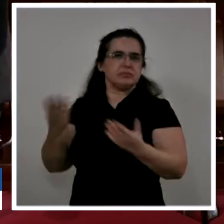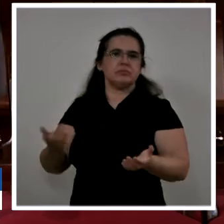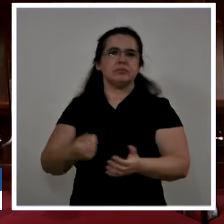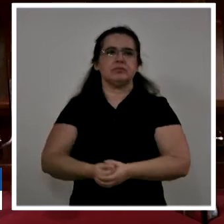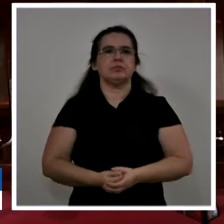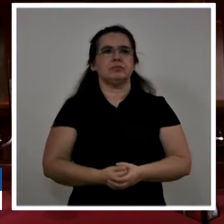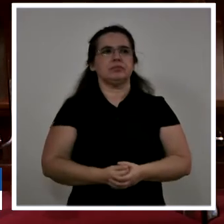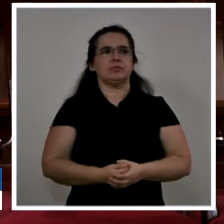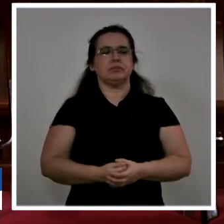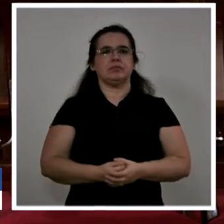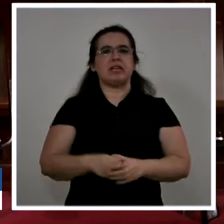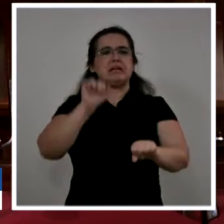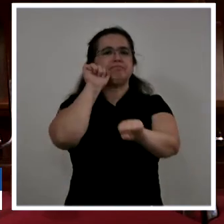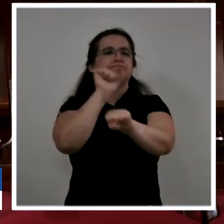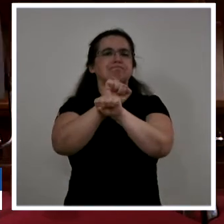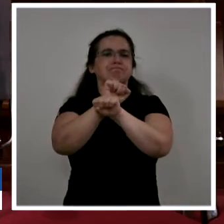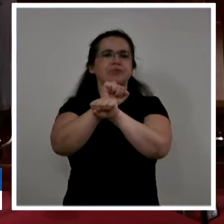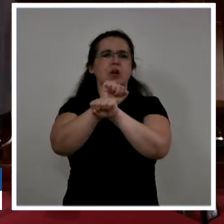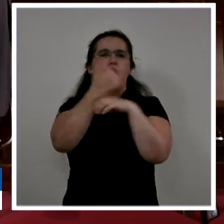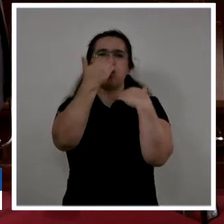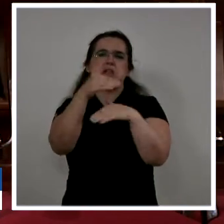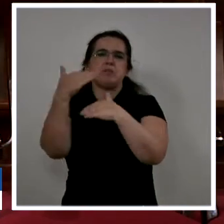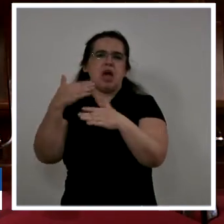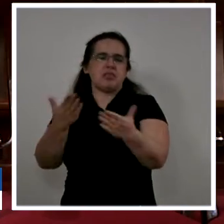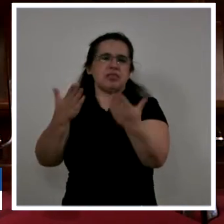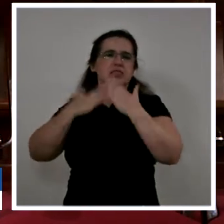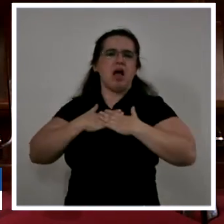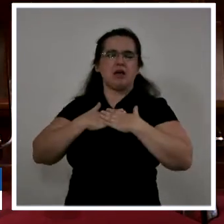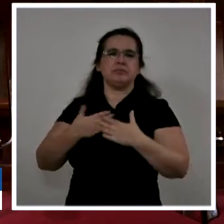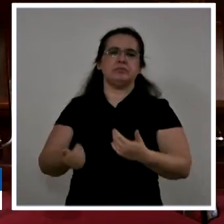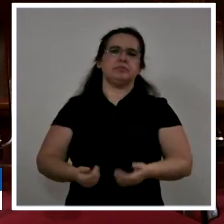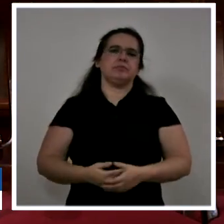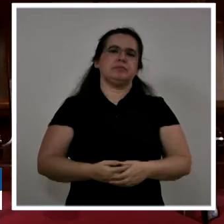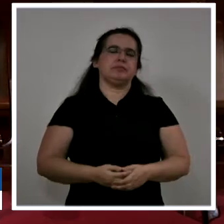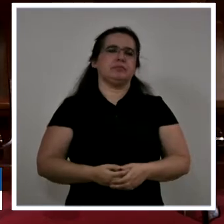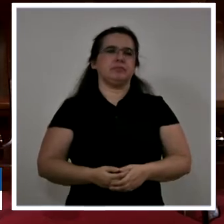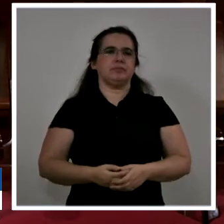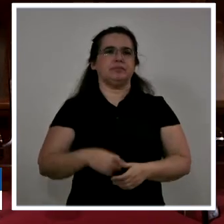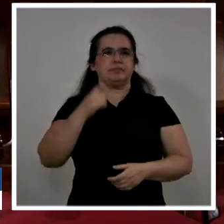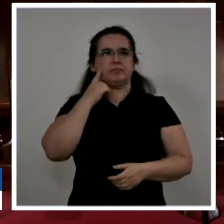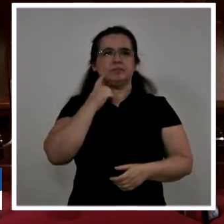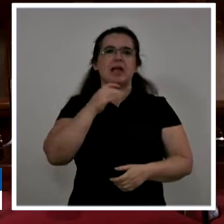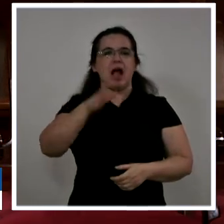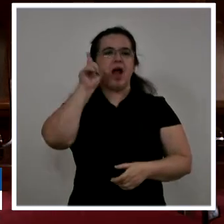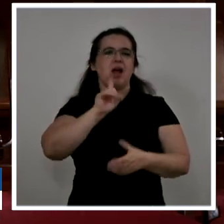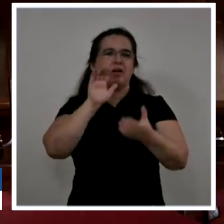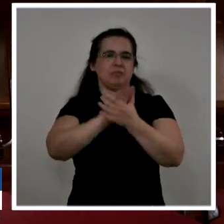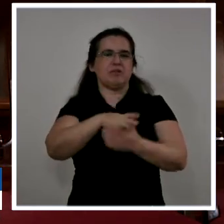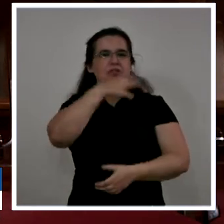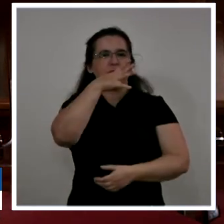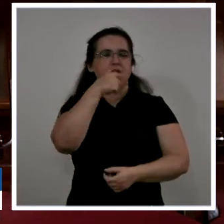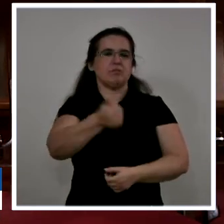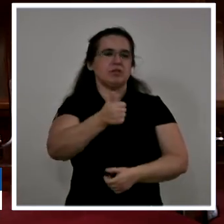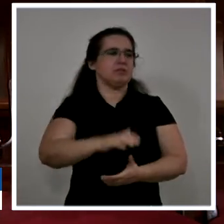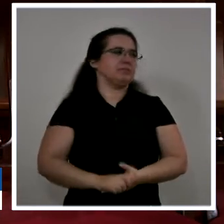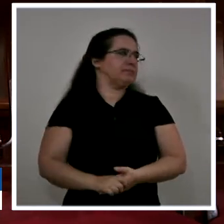possa ter-nos prendido, limitado ou que possa ainda estar a limitar-nos atualmente. And my wife's going to tell you about that. A minha mulher vai dizer-vos,